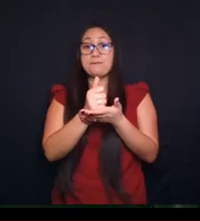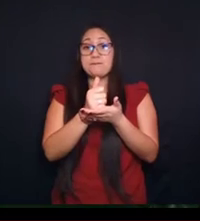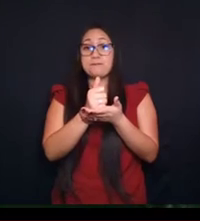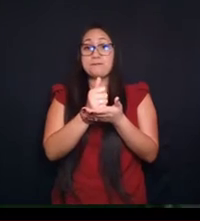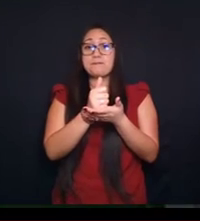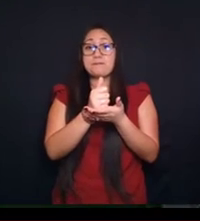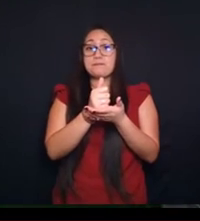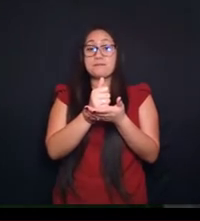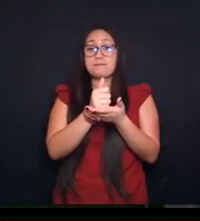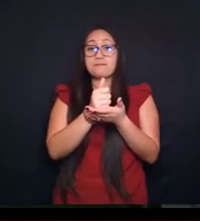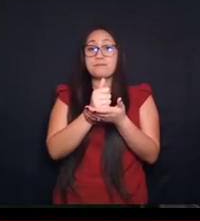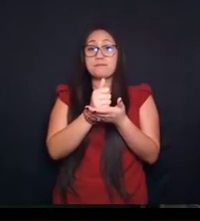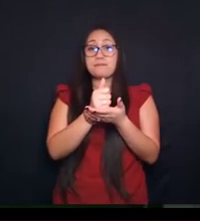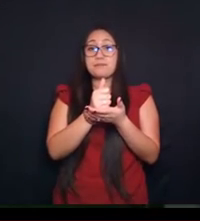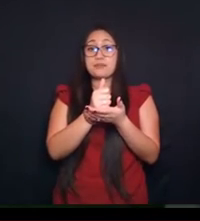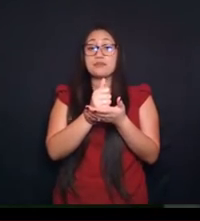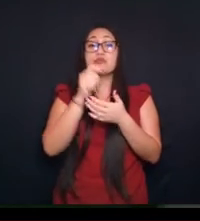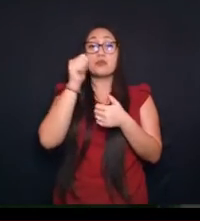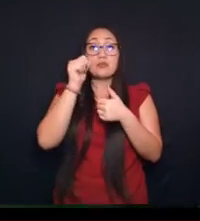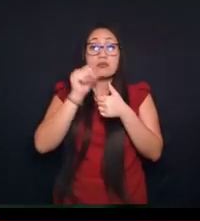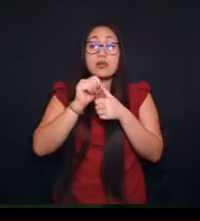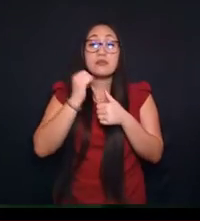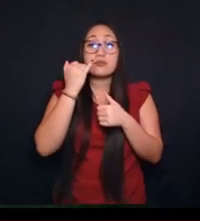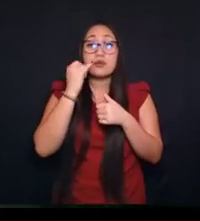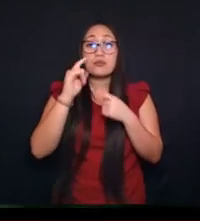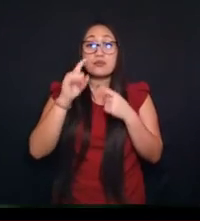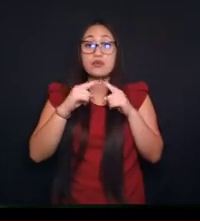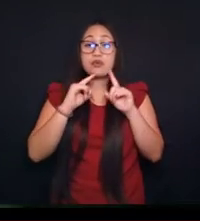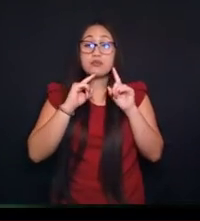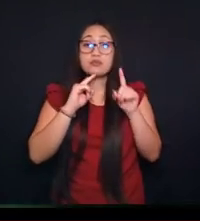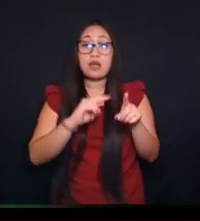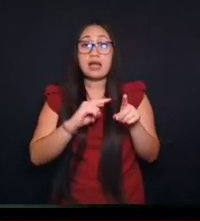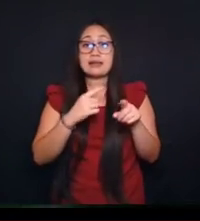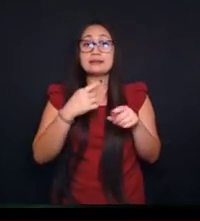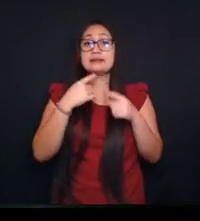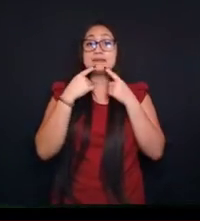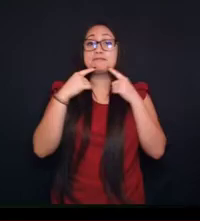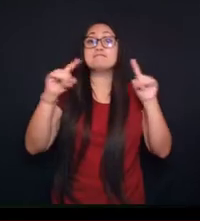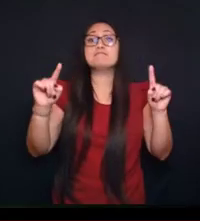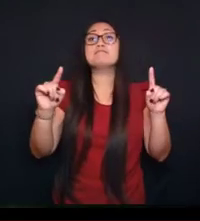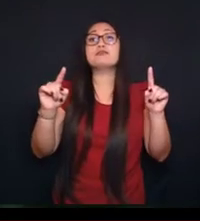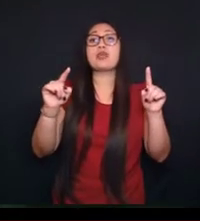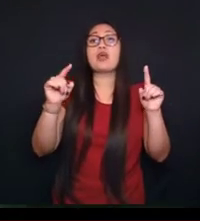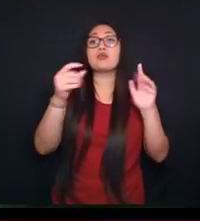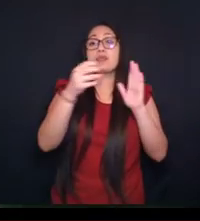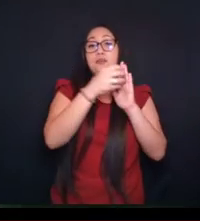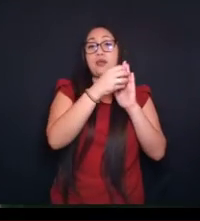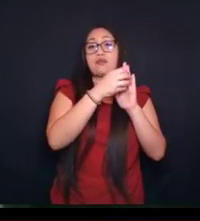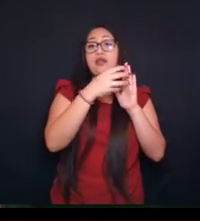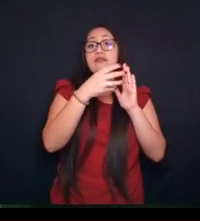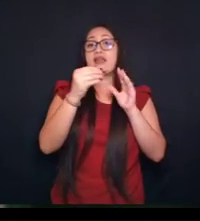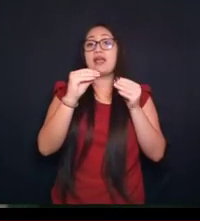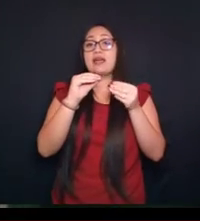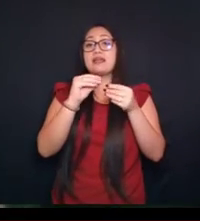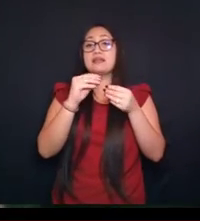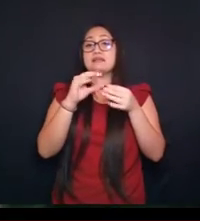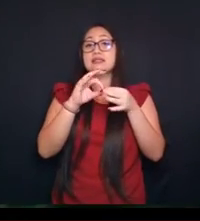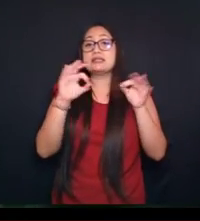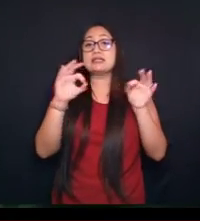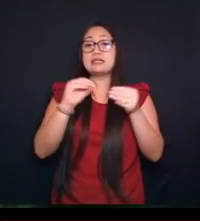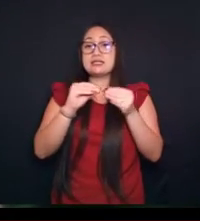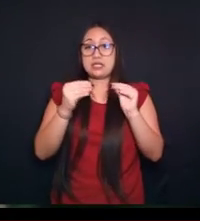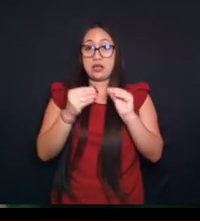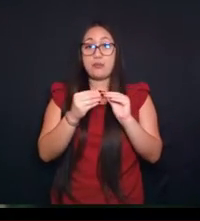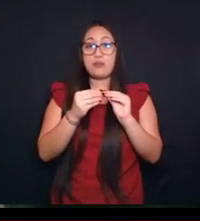is tell the paragraph, then the sentence number, then we give our fact, but then we answer our question. And I'm